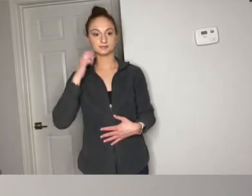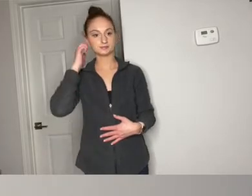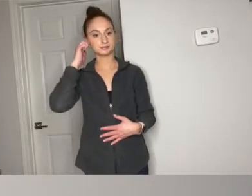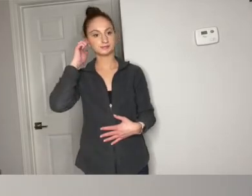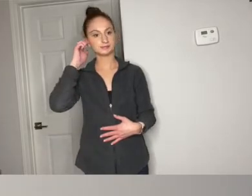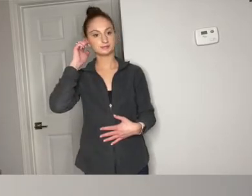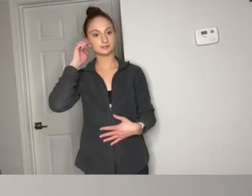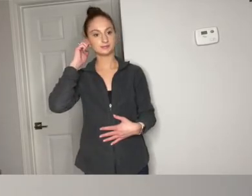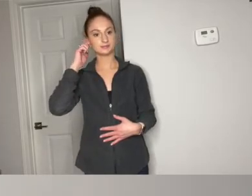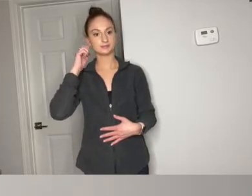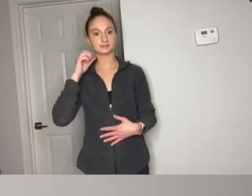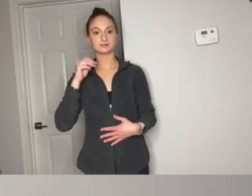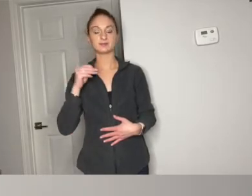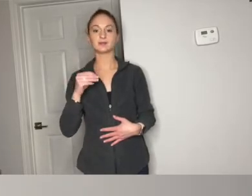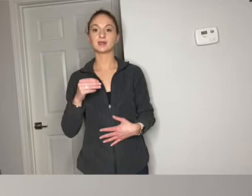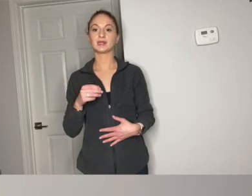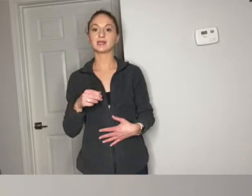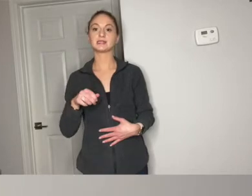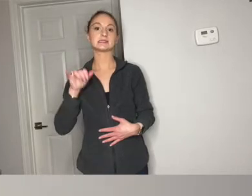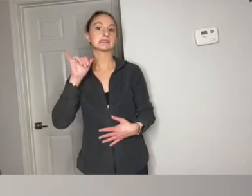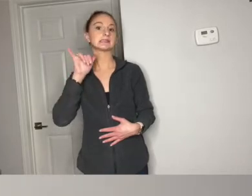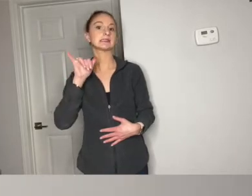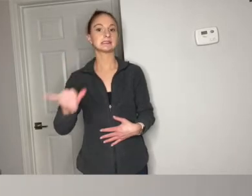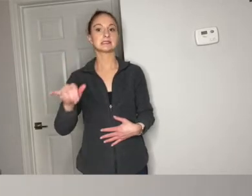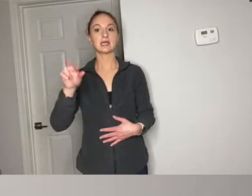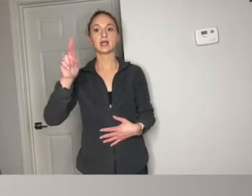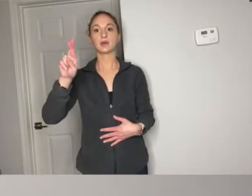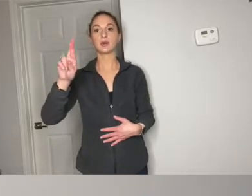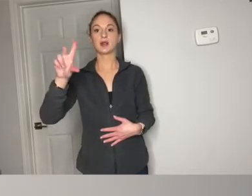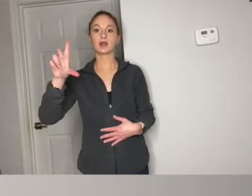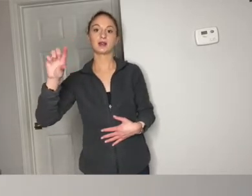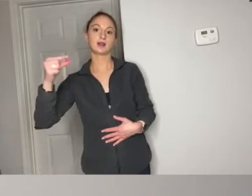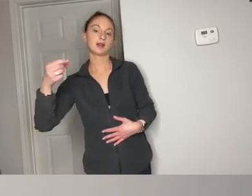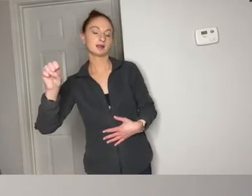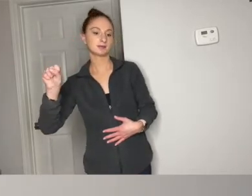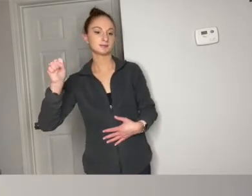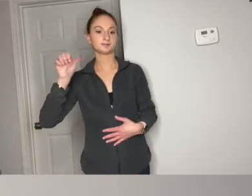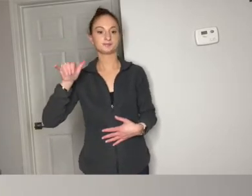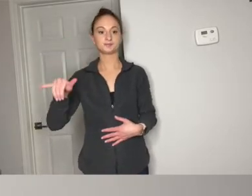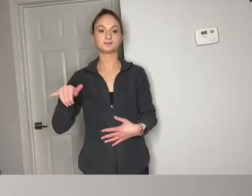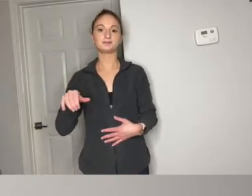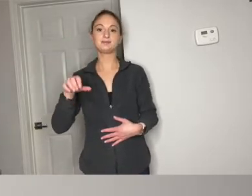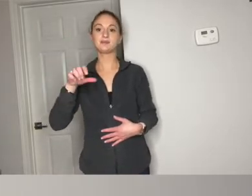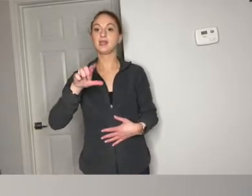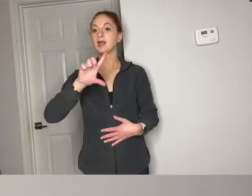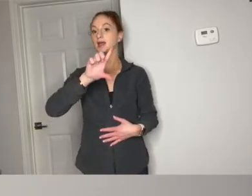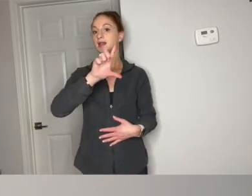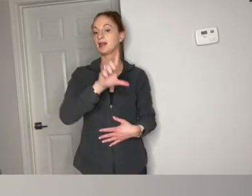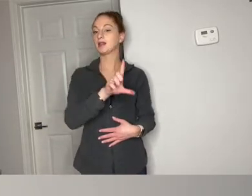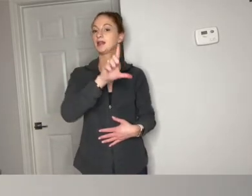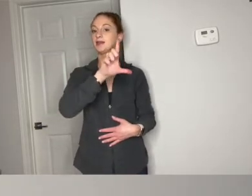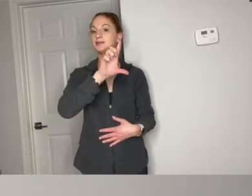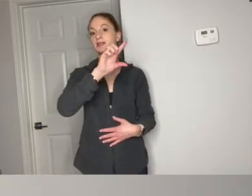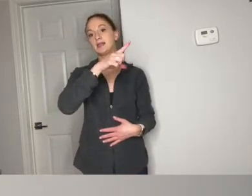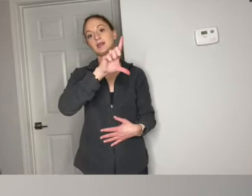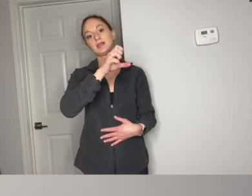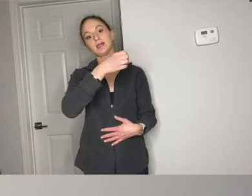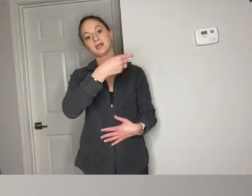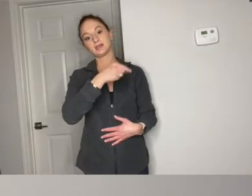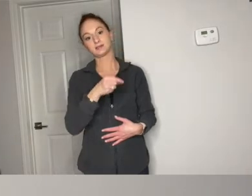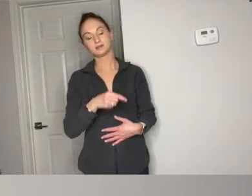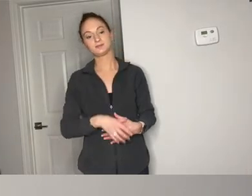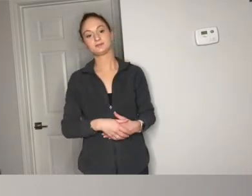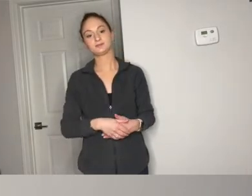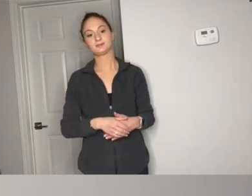And reach back up. Keep your right leg here. We're going to bend our left leg, left knee